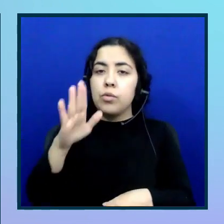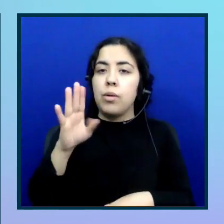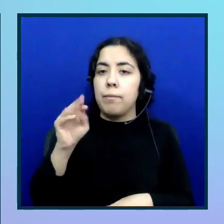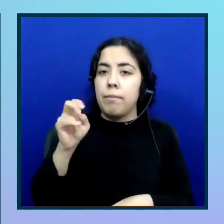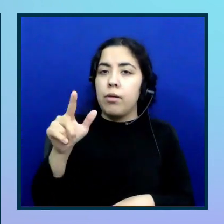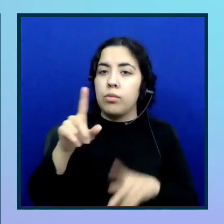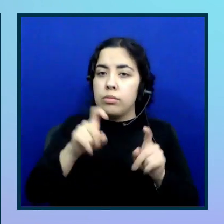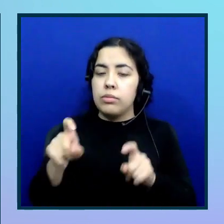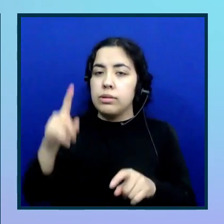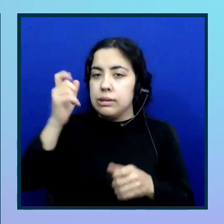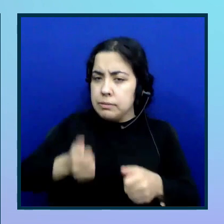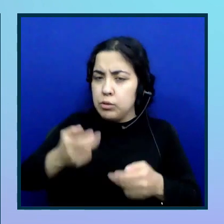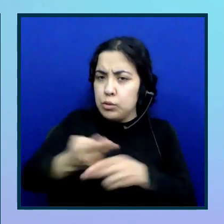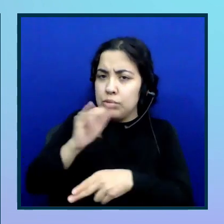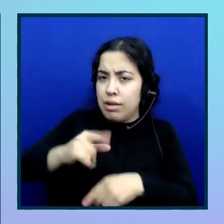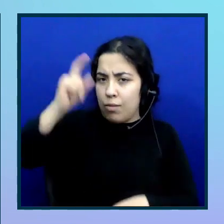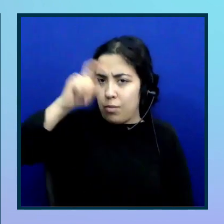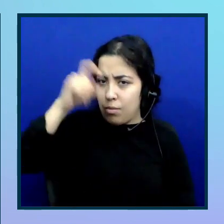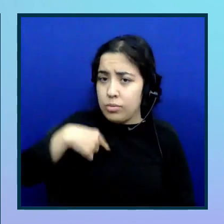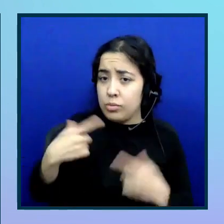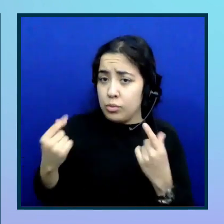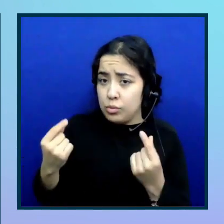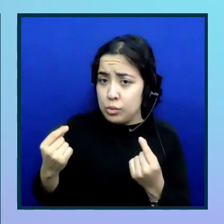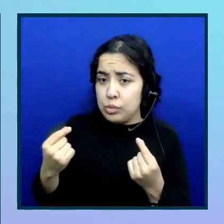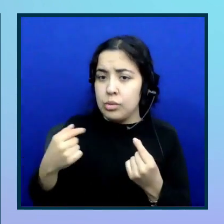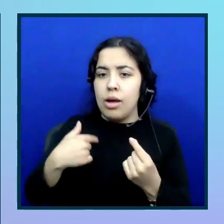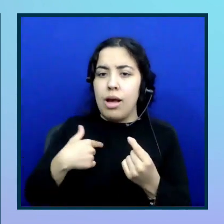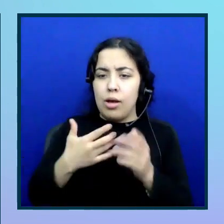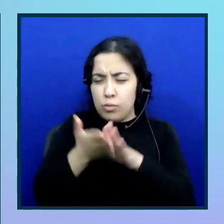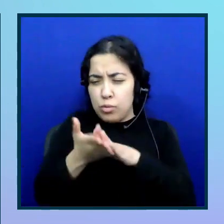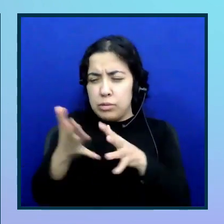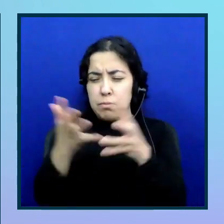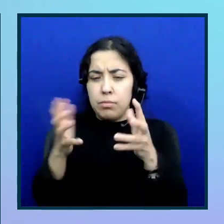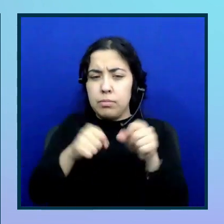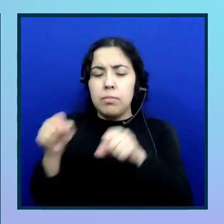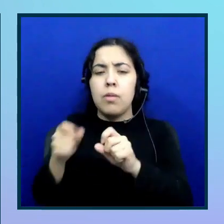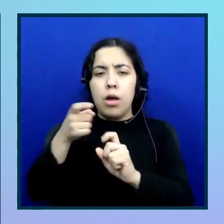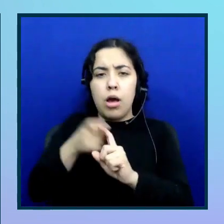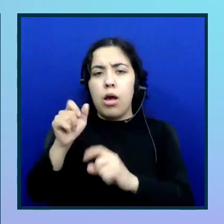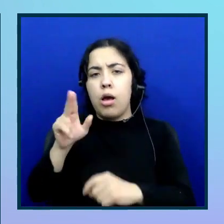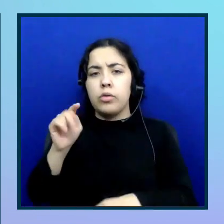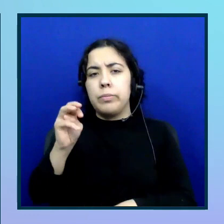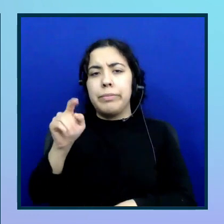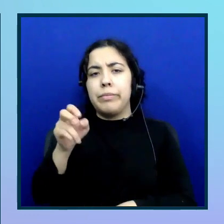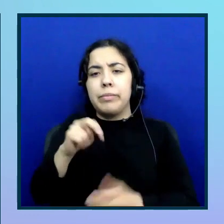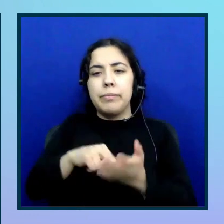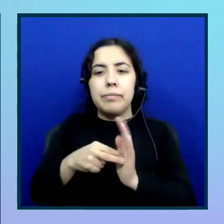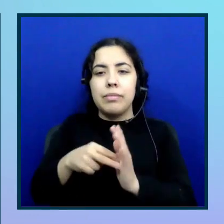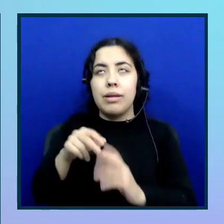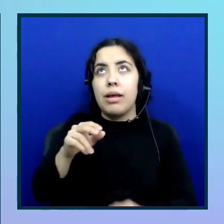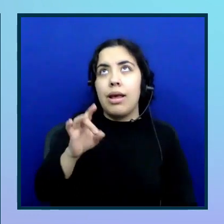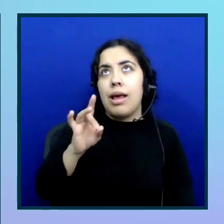wisely. And so what I do is I try and run as much automation as I can, like the 80-20